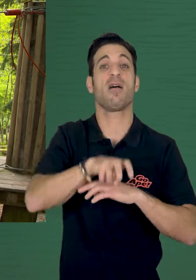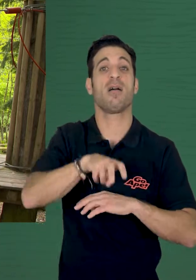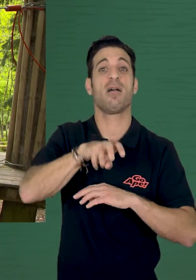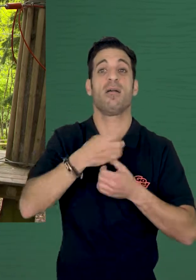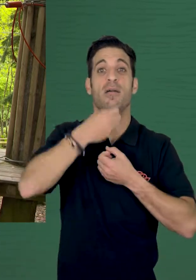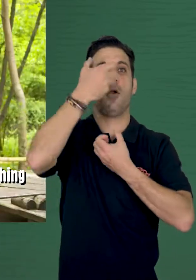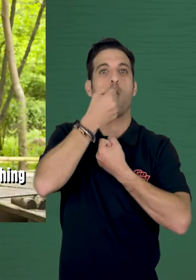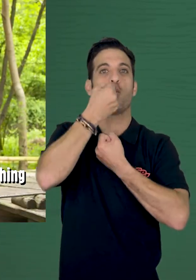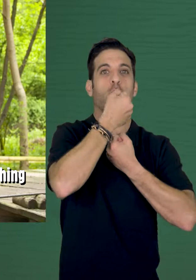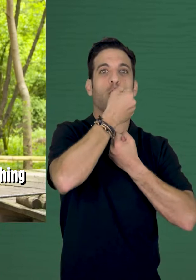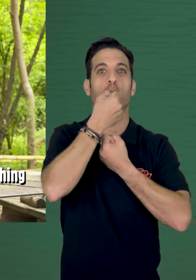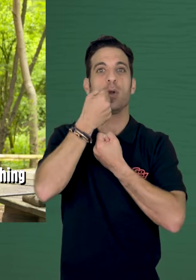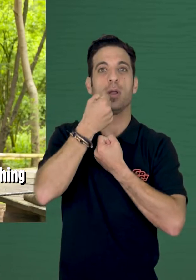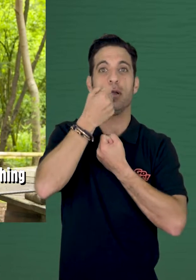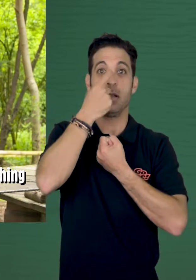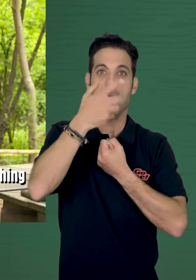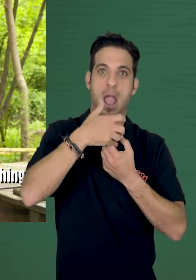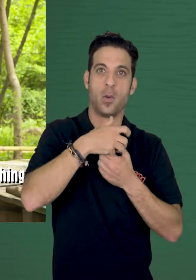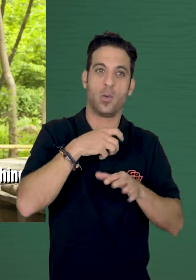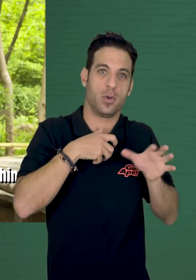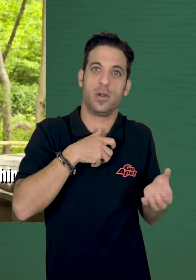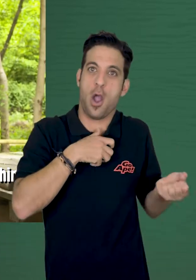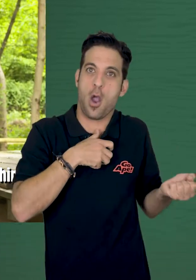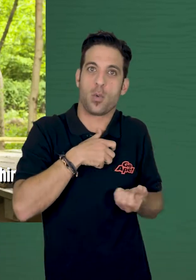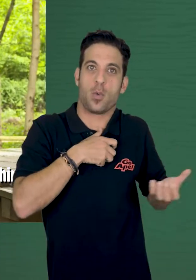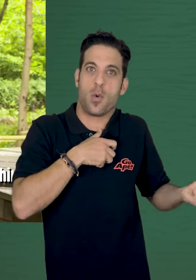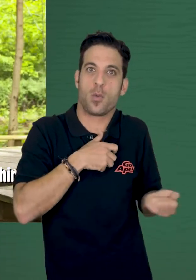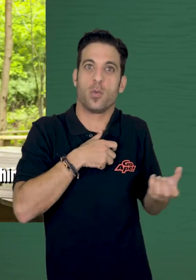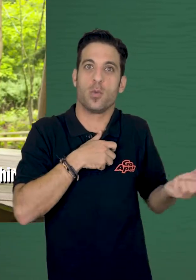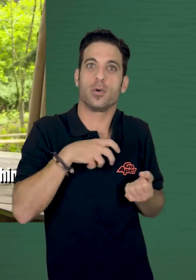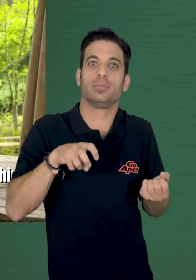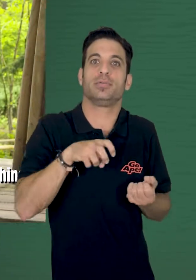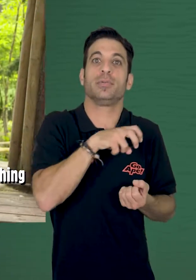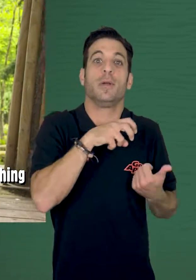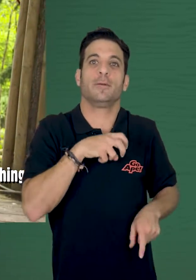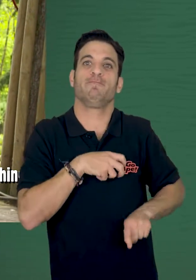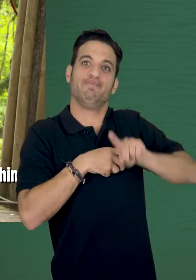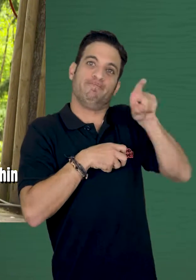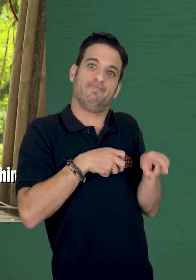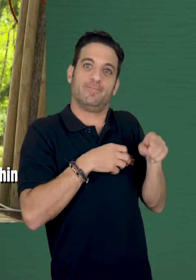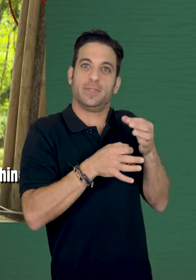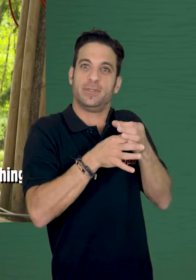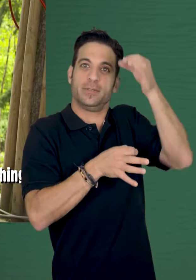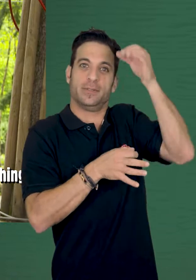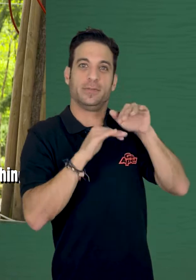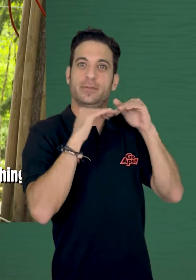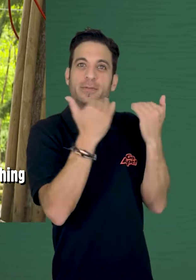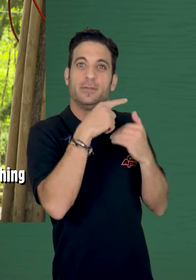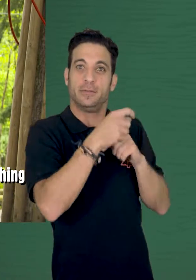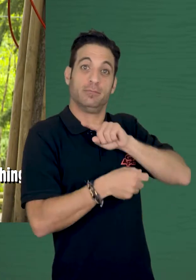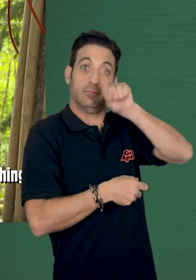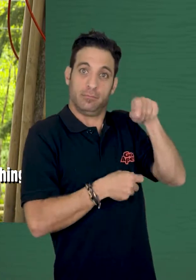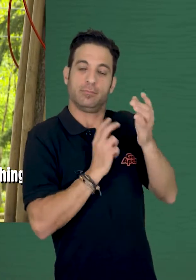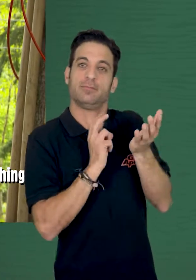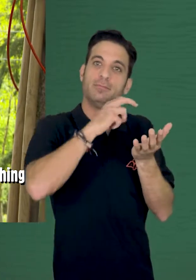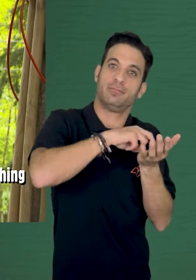into your harness. So you can pull yourself ahead by reaching below, like this, or reaching up above, getting your foot back